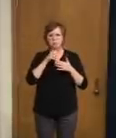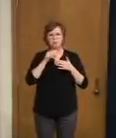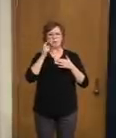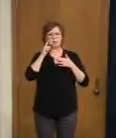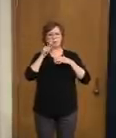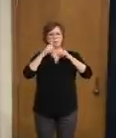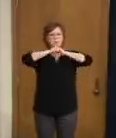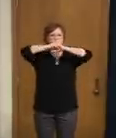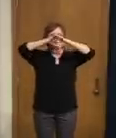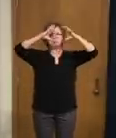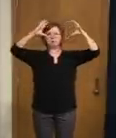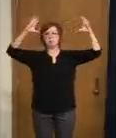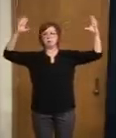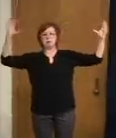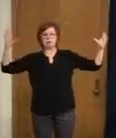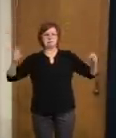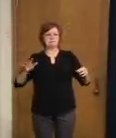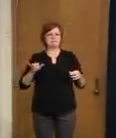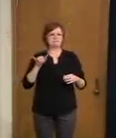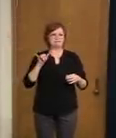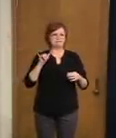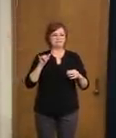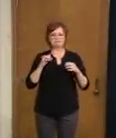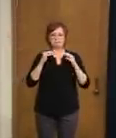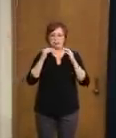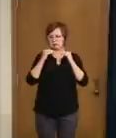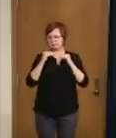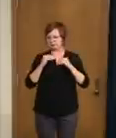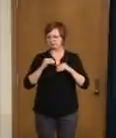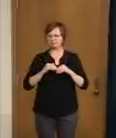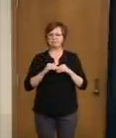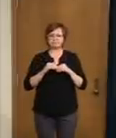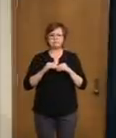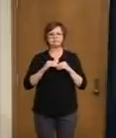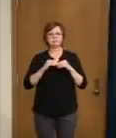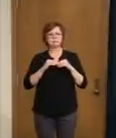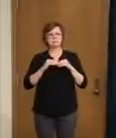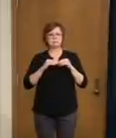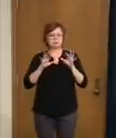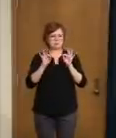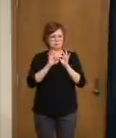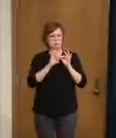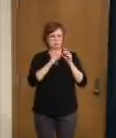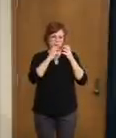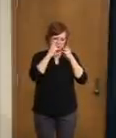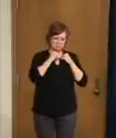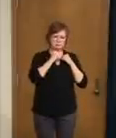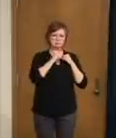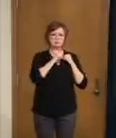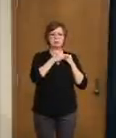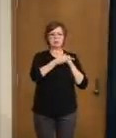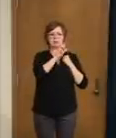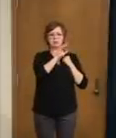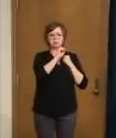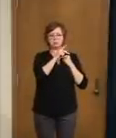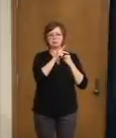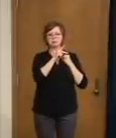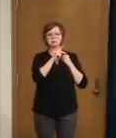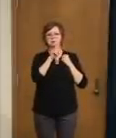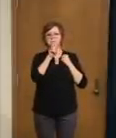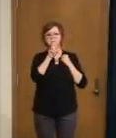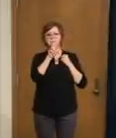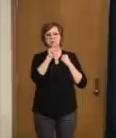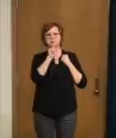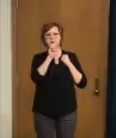of our capabilities with respect to how broadly we can go with the vaccines, but we are focusing on our most vulnerable. Our Clinical Expert Advisory Committee